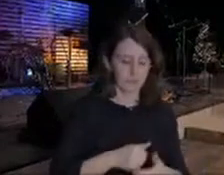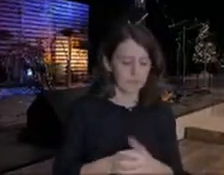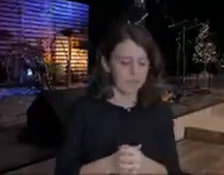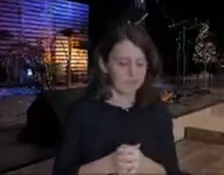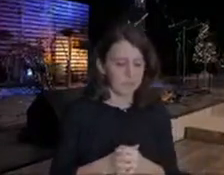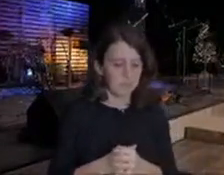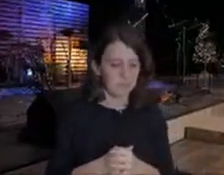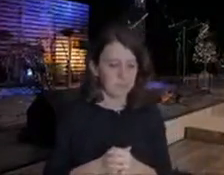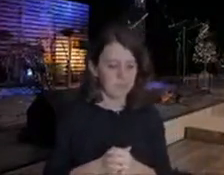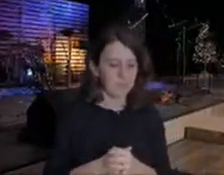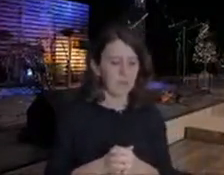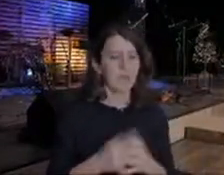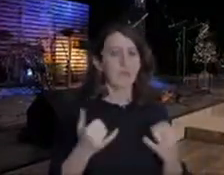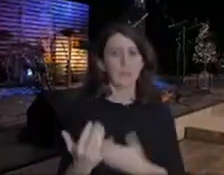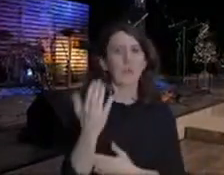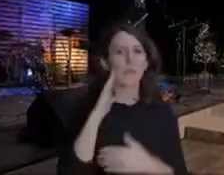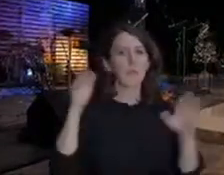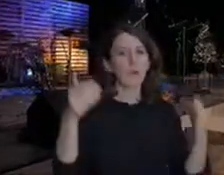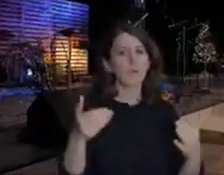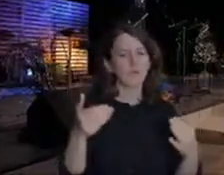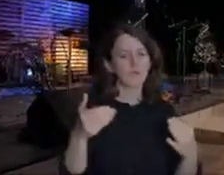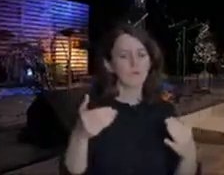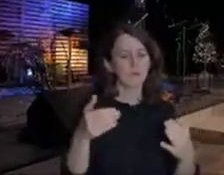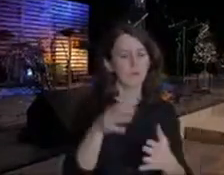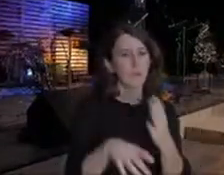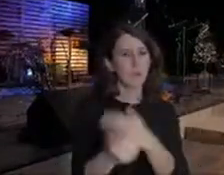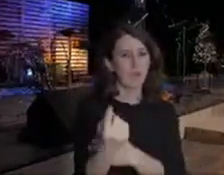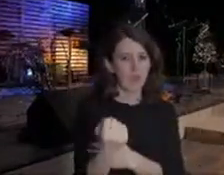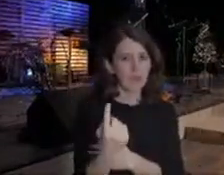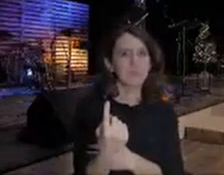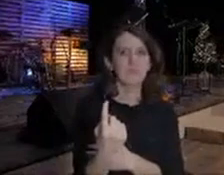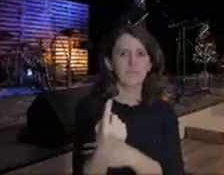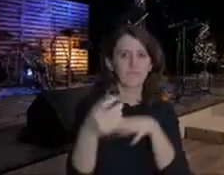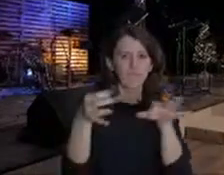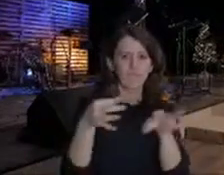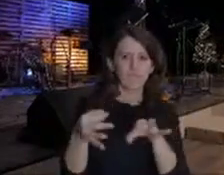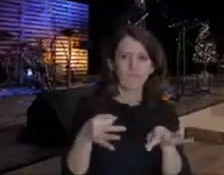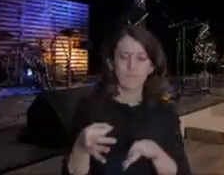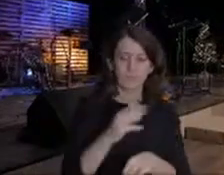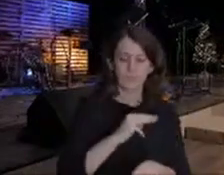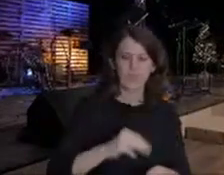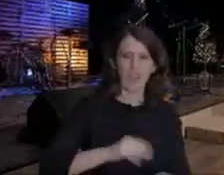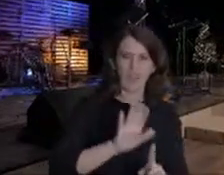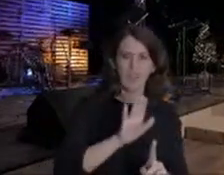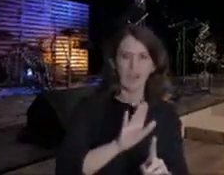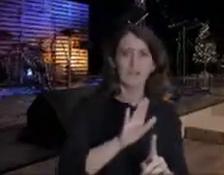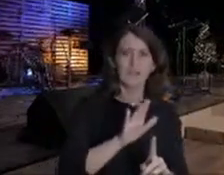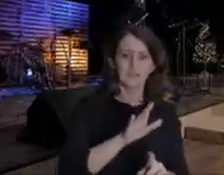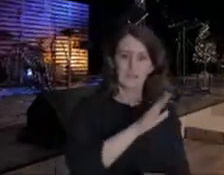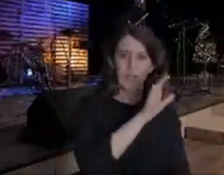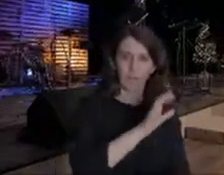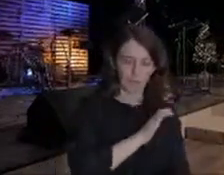morning. All right, what is Isaiah chapter 11 telling us about some of the characterizations of Jesus, of